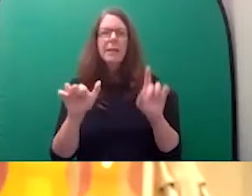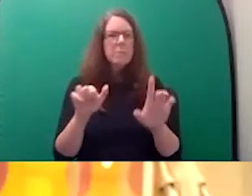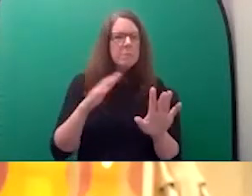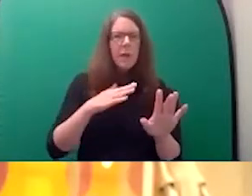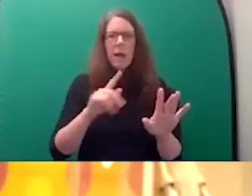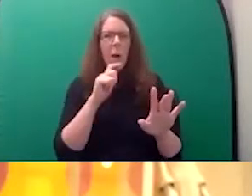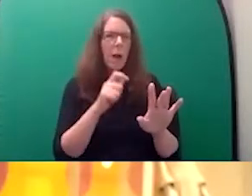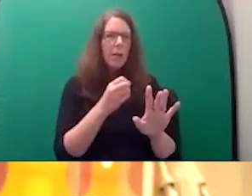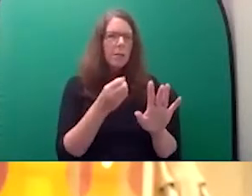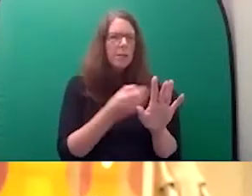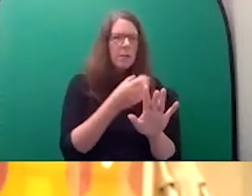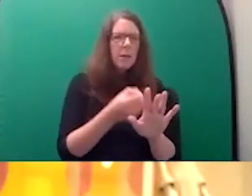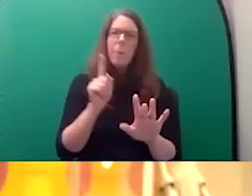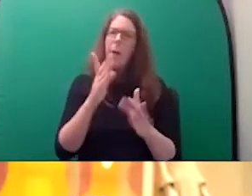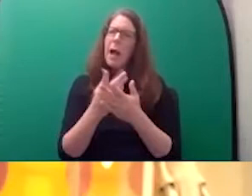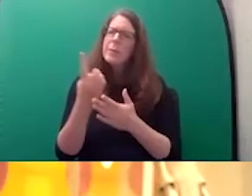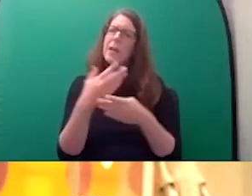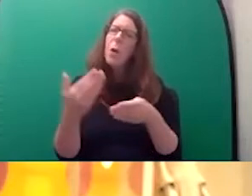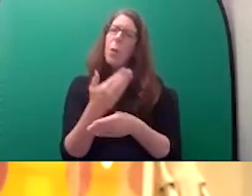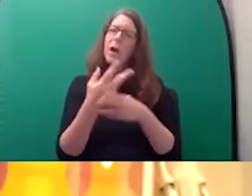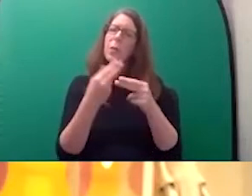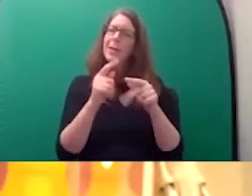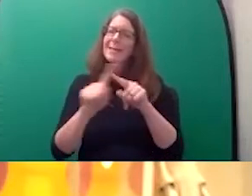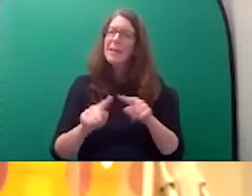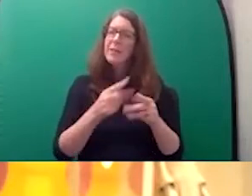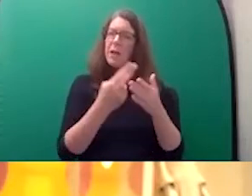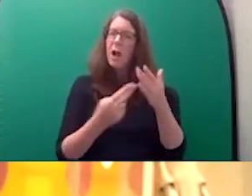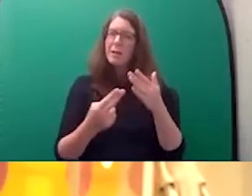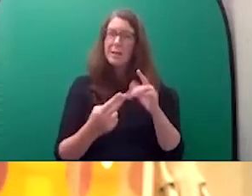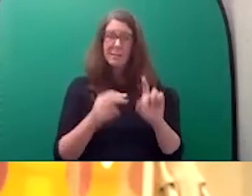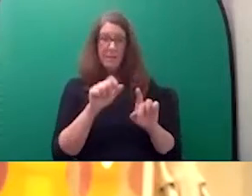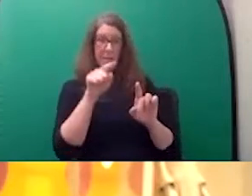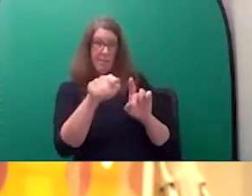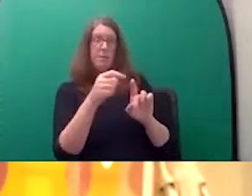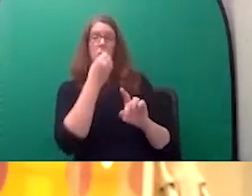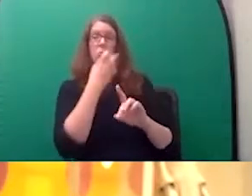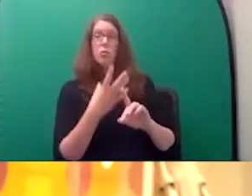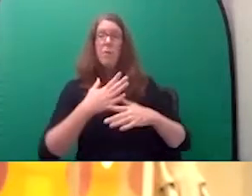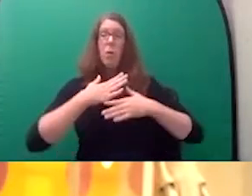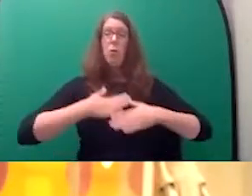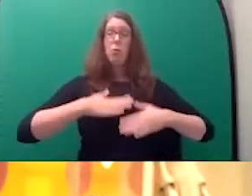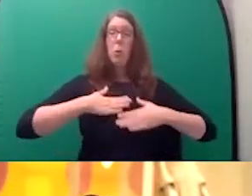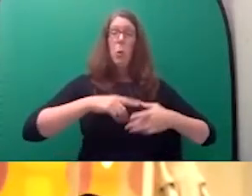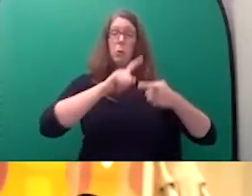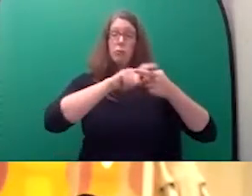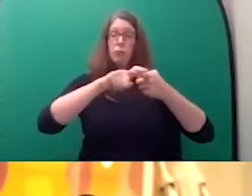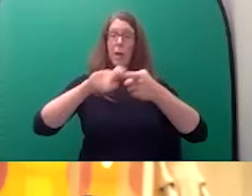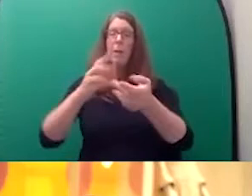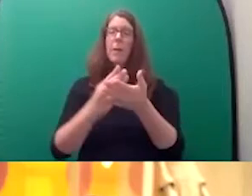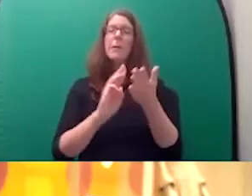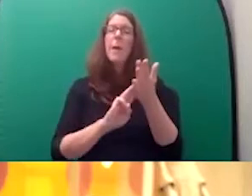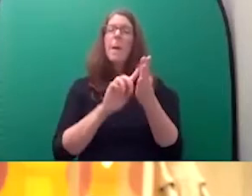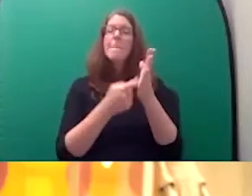you work with quite a few different artists. Well, this this beautiful clothes rail here was created by Martin Boyce,